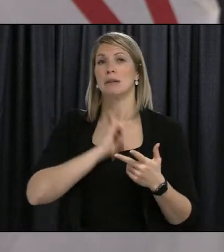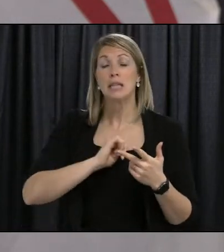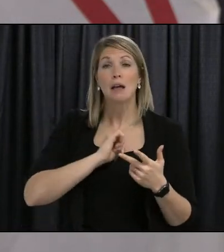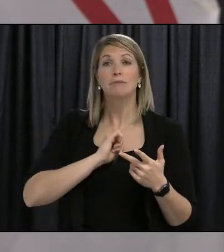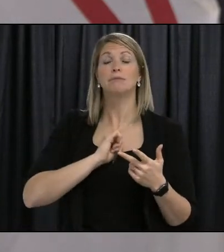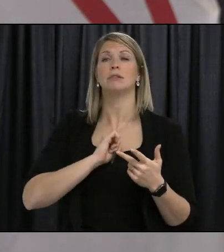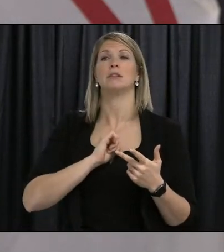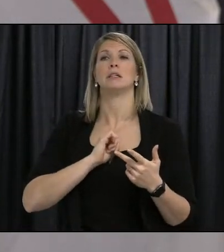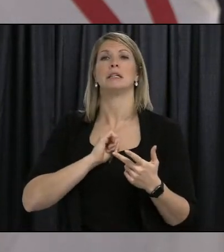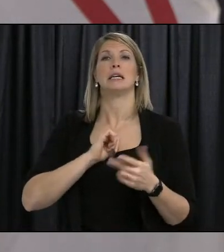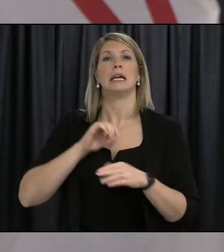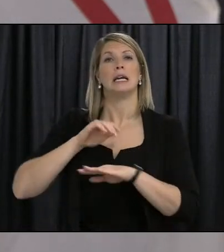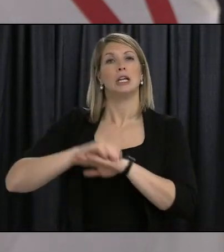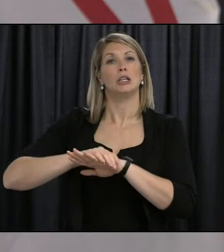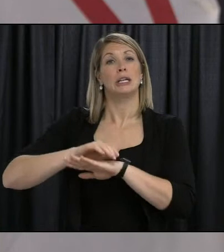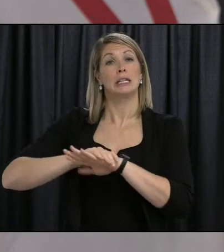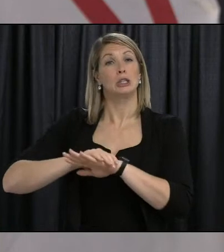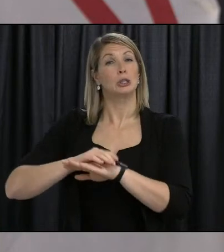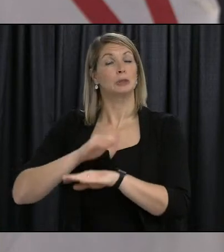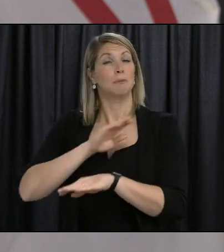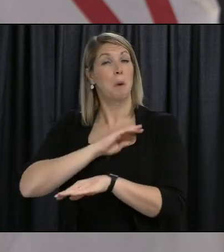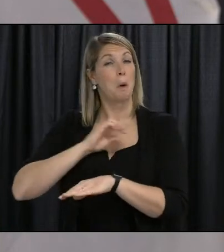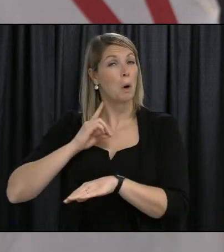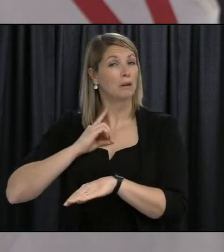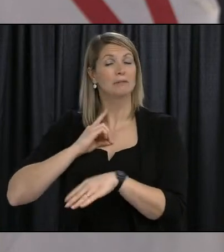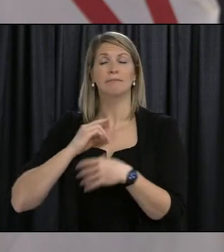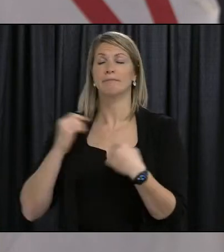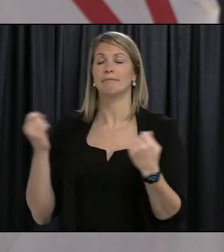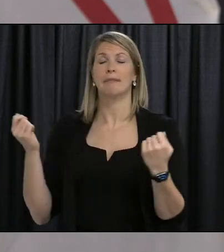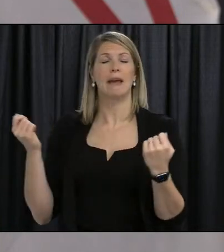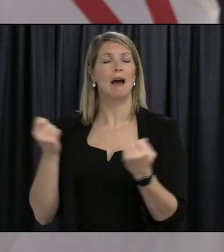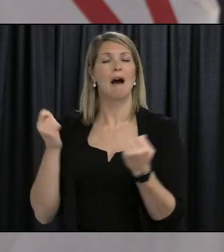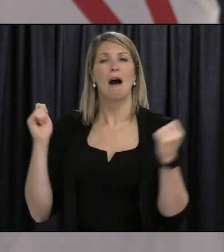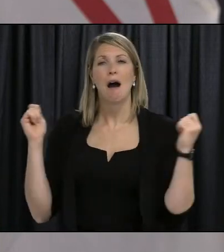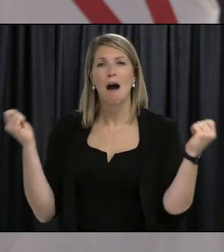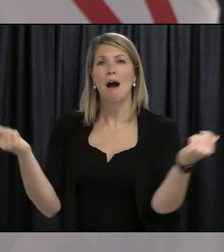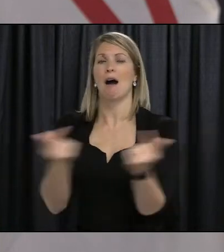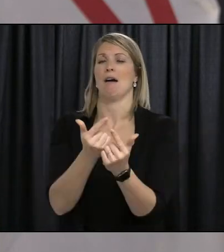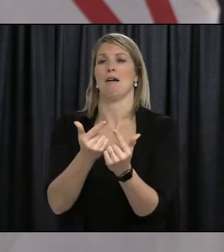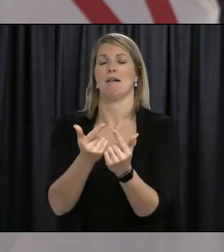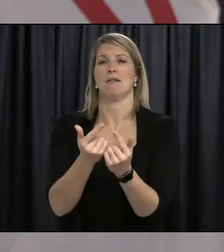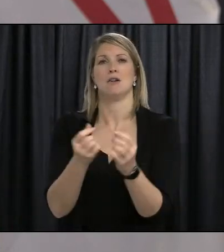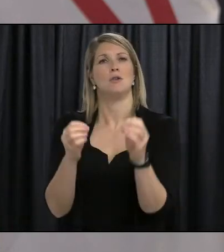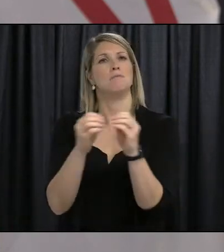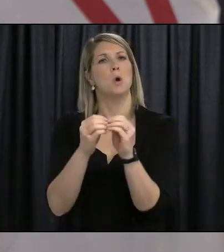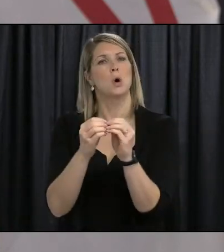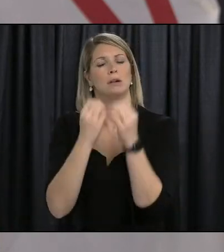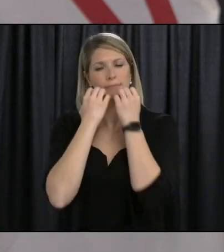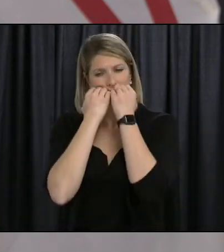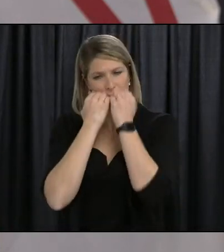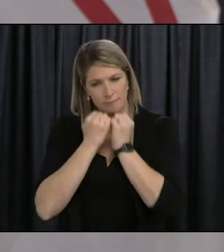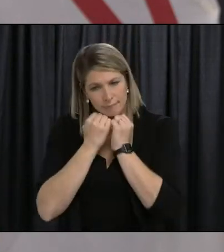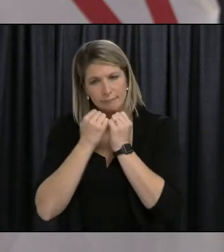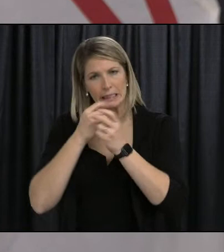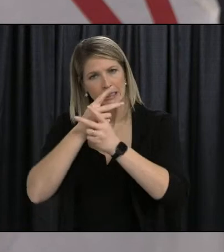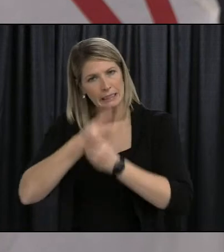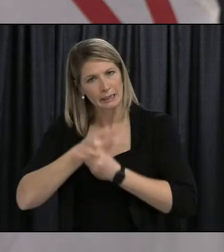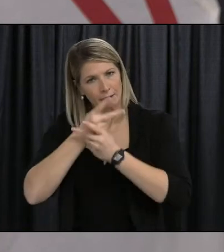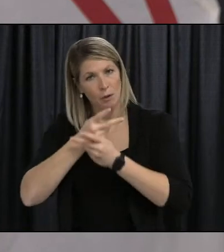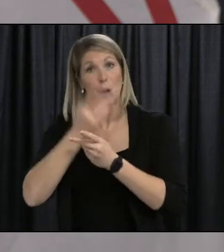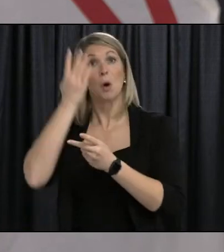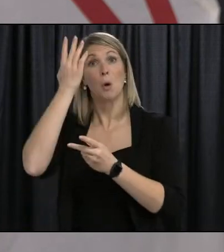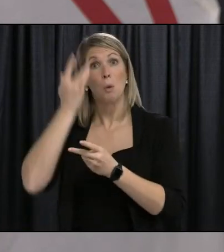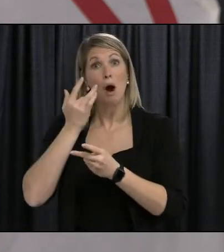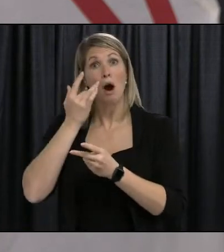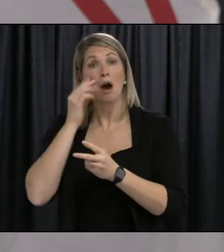District will all say we have to become even more vigilant because we're seeing a second wave in other